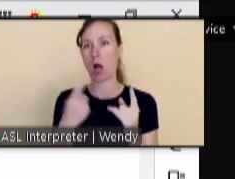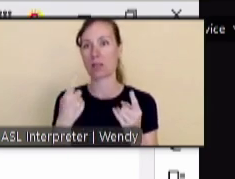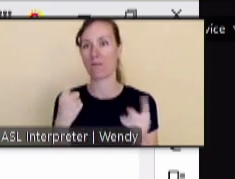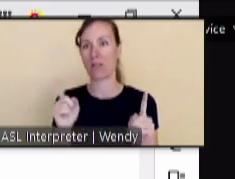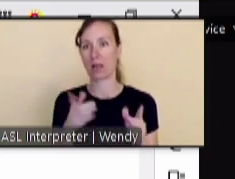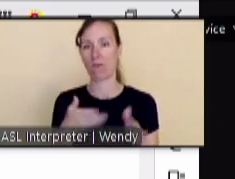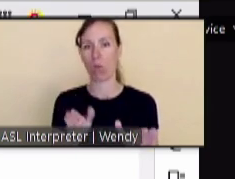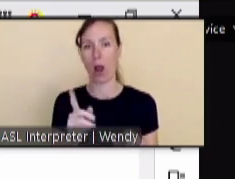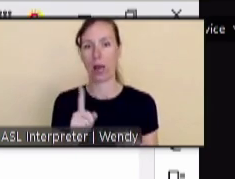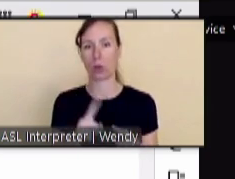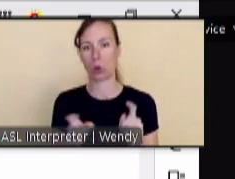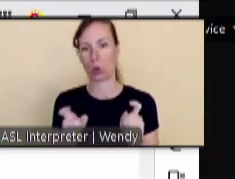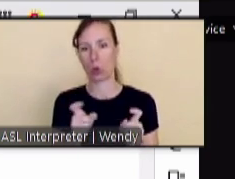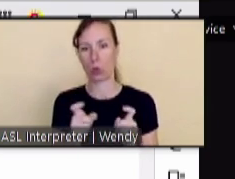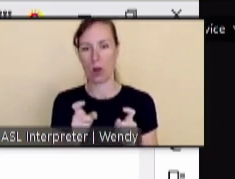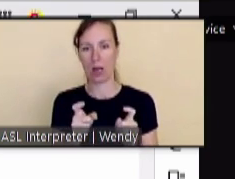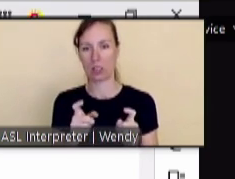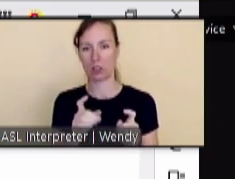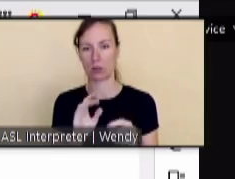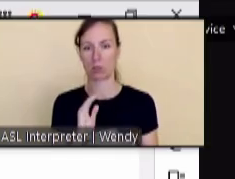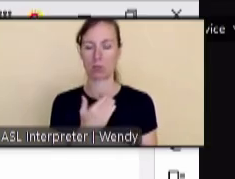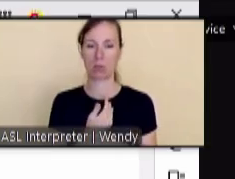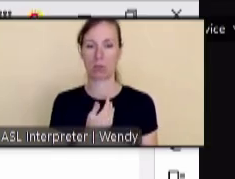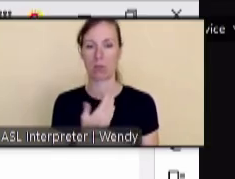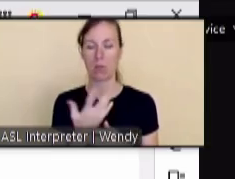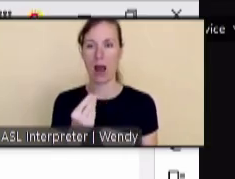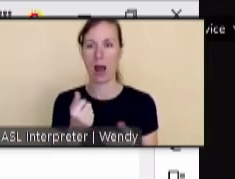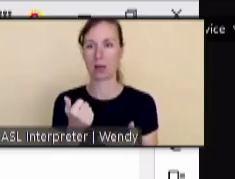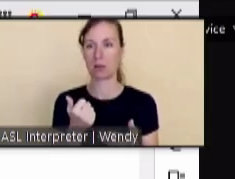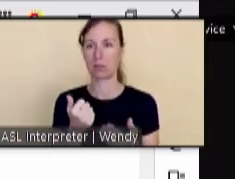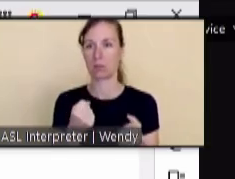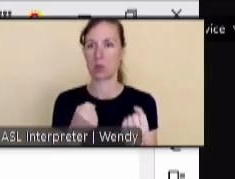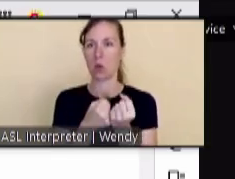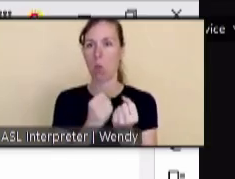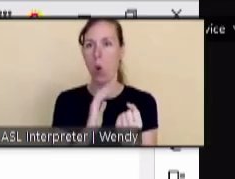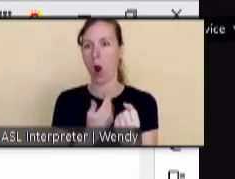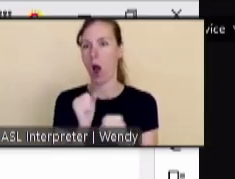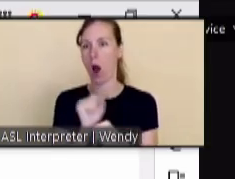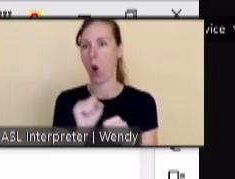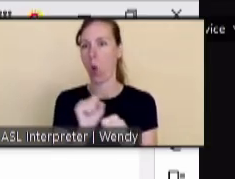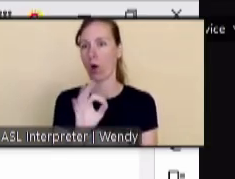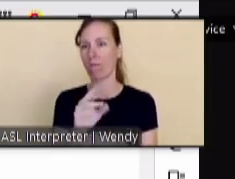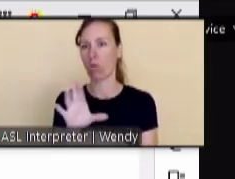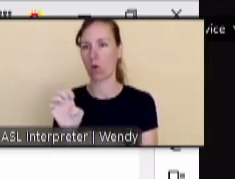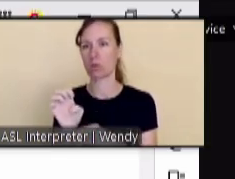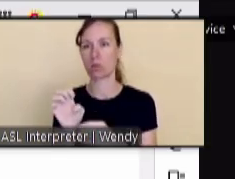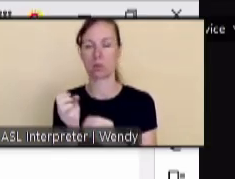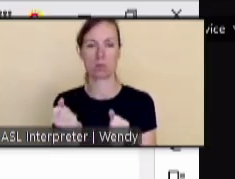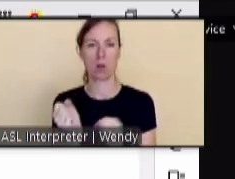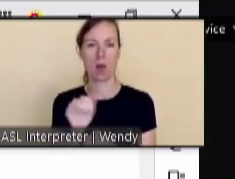So if there aren't other questions on the salary line item, I'll move on.